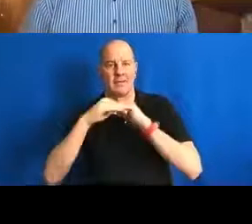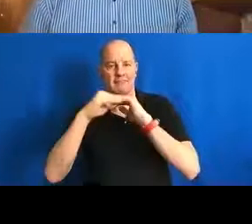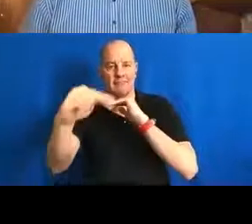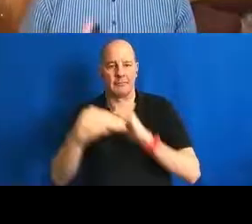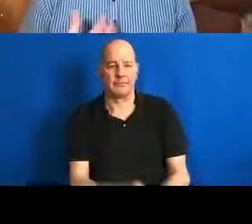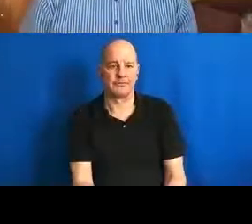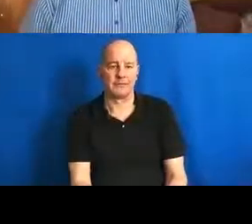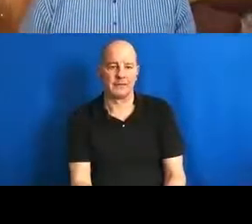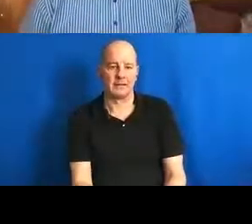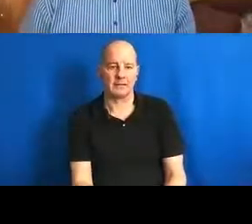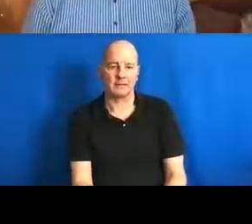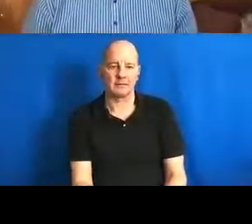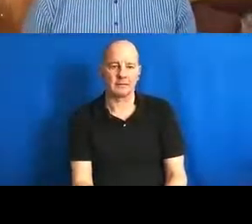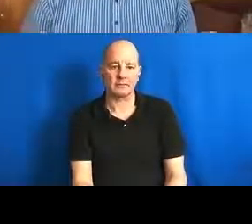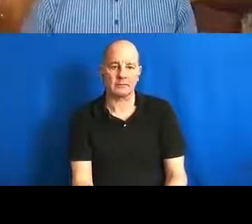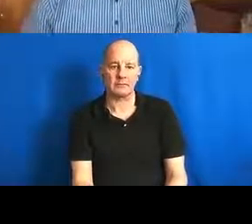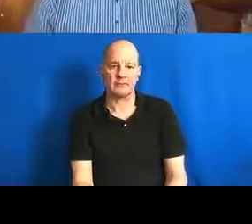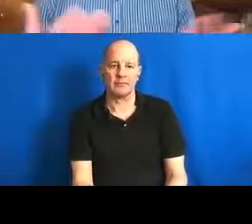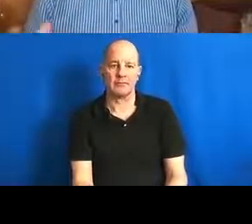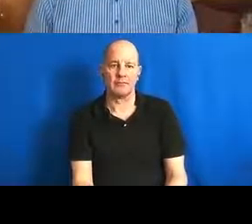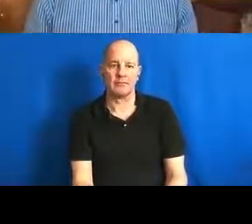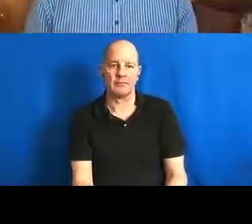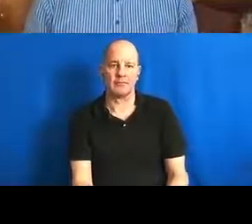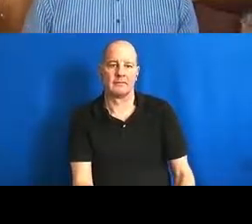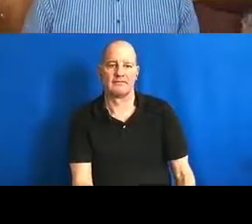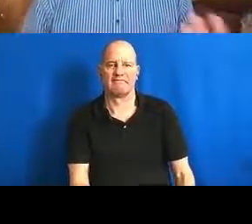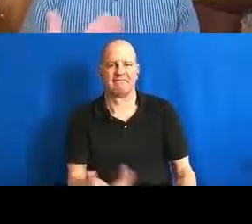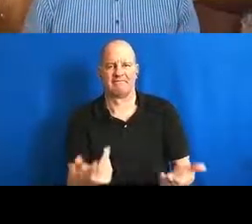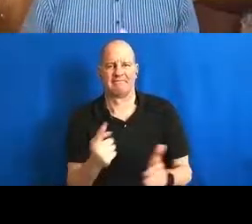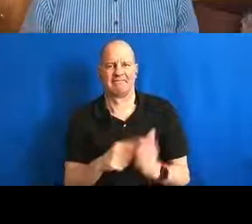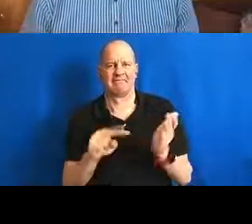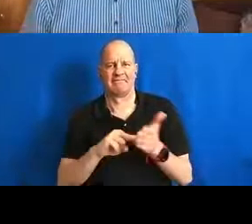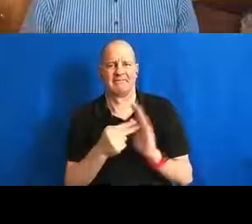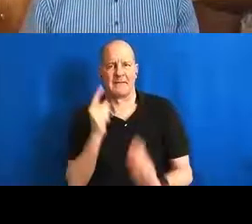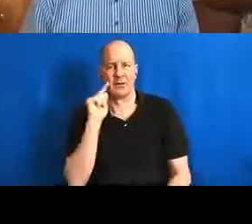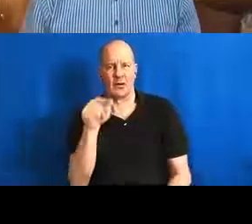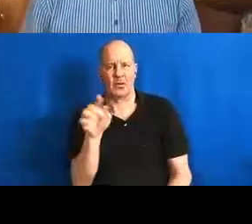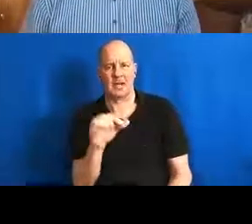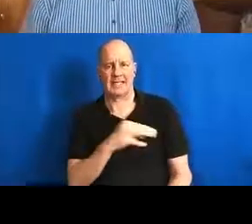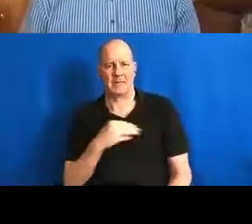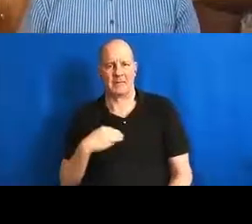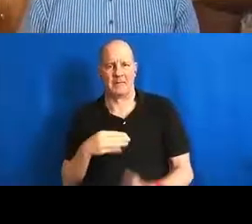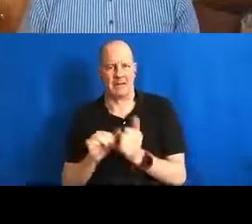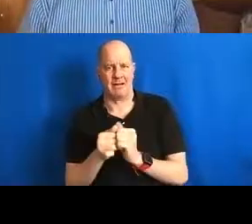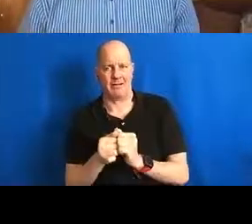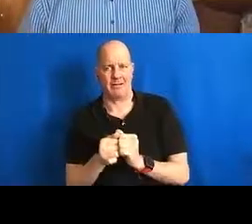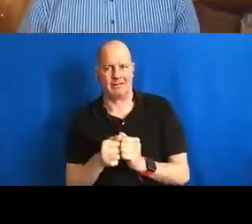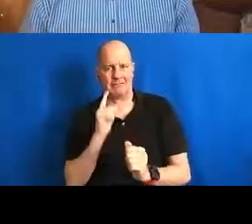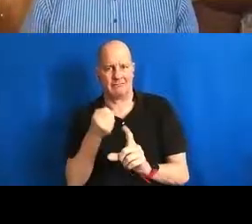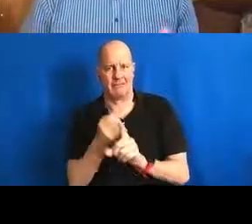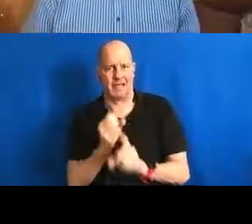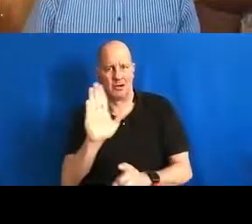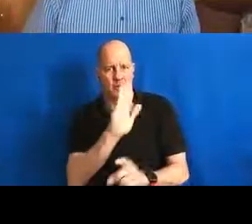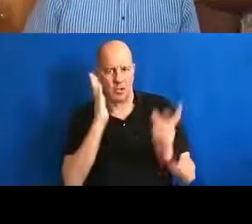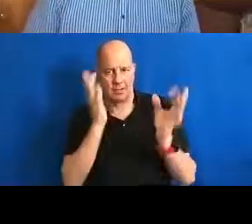actually implicate you as a member in what decisions you make? So it does